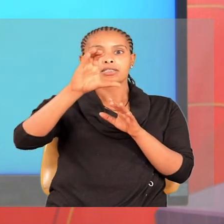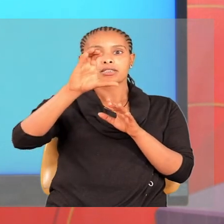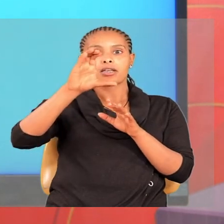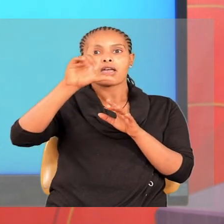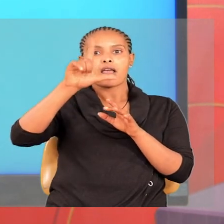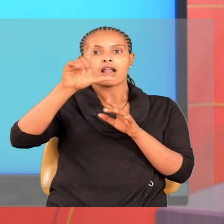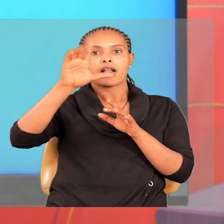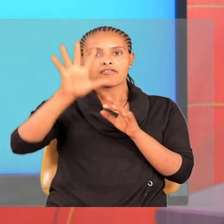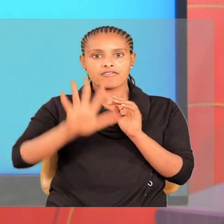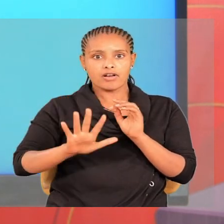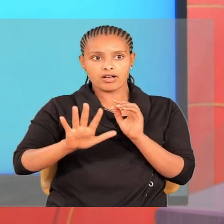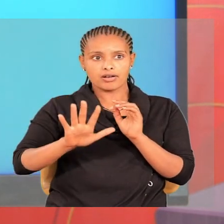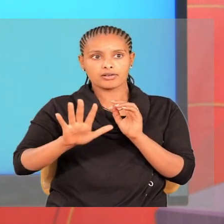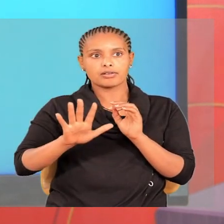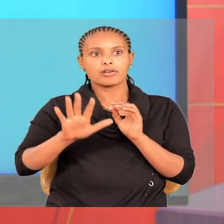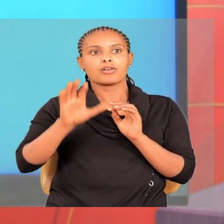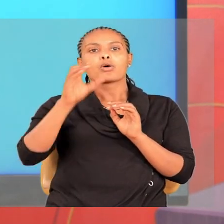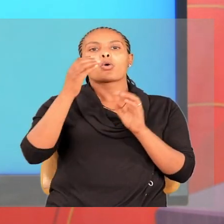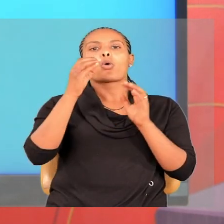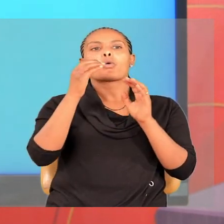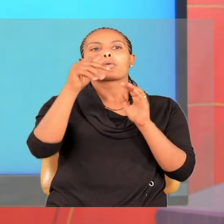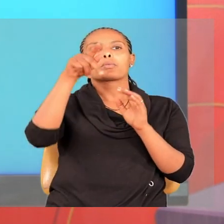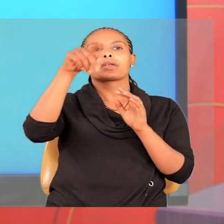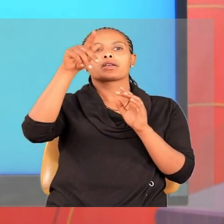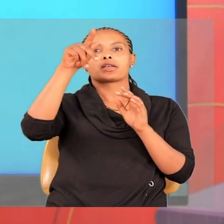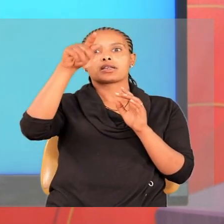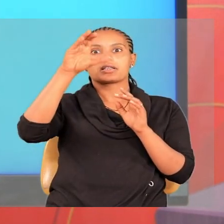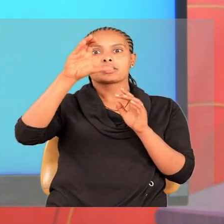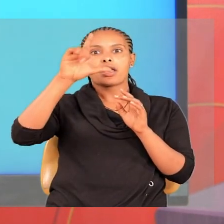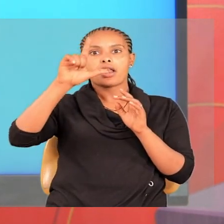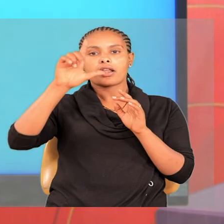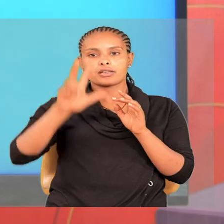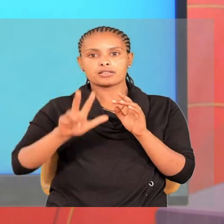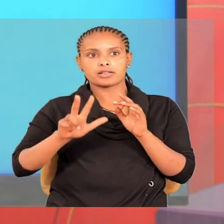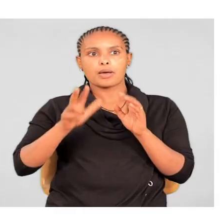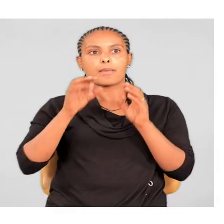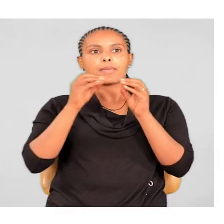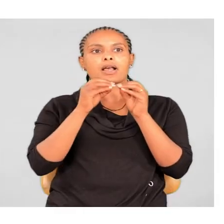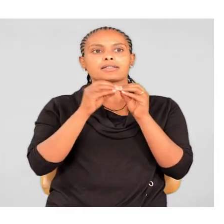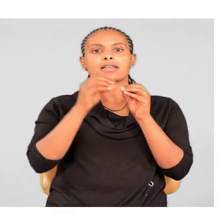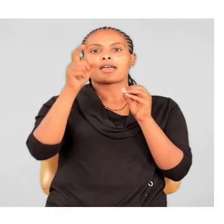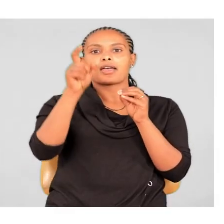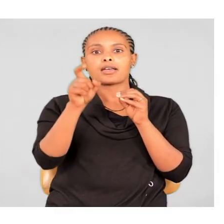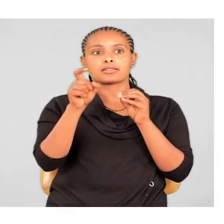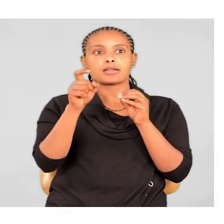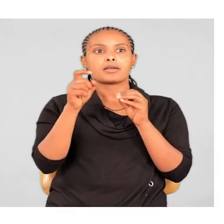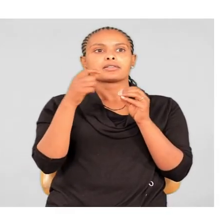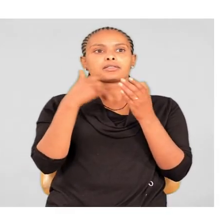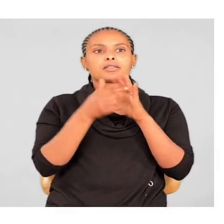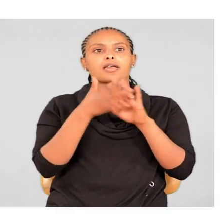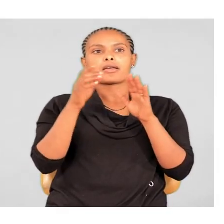be dissociated. Concentration of PCl3 is increased by X plus X. This is